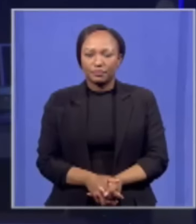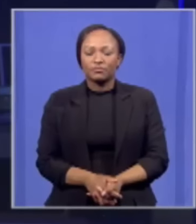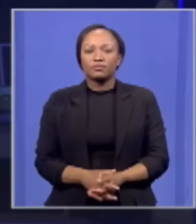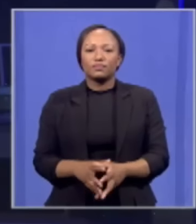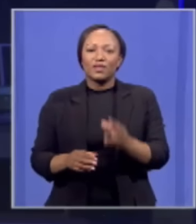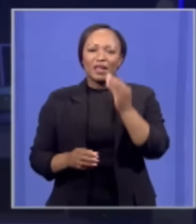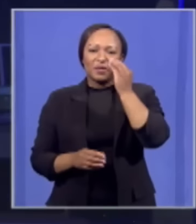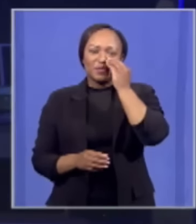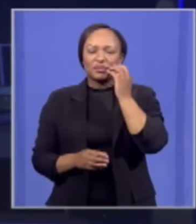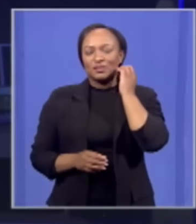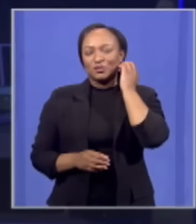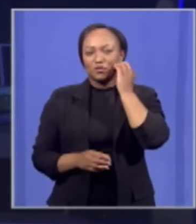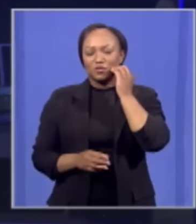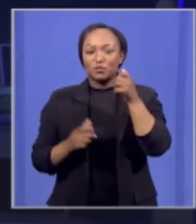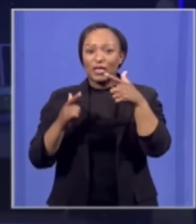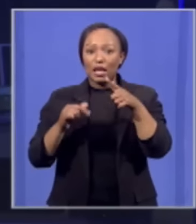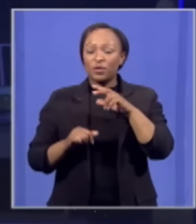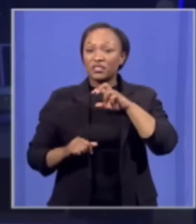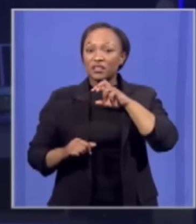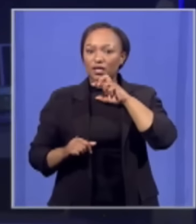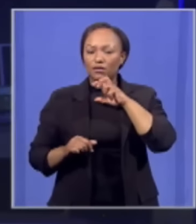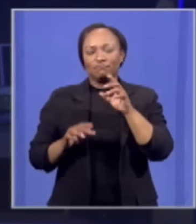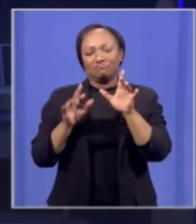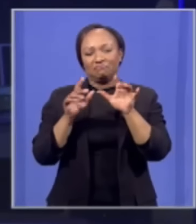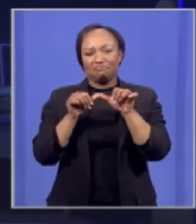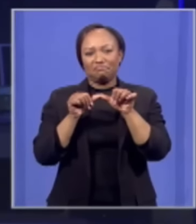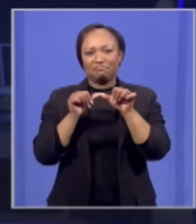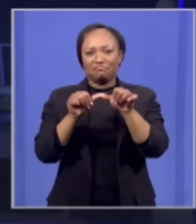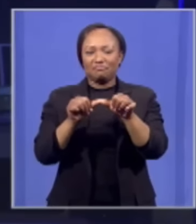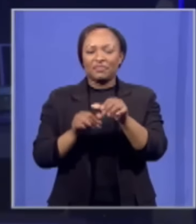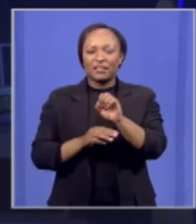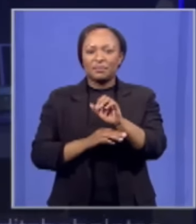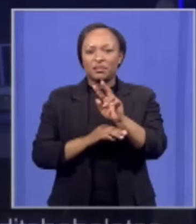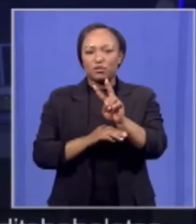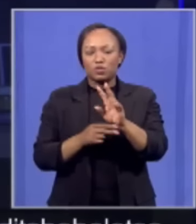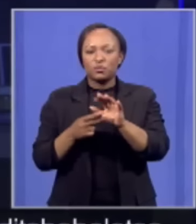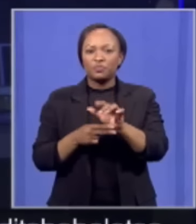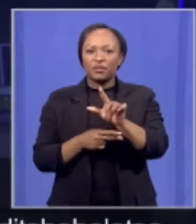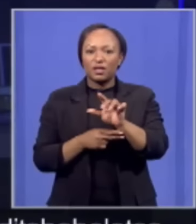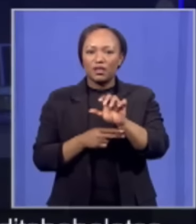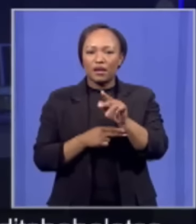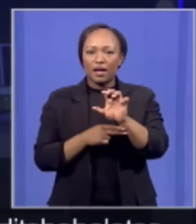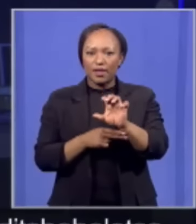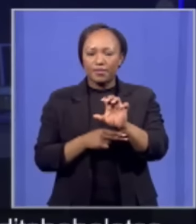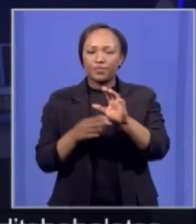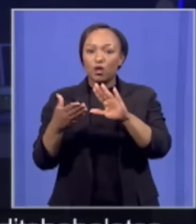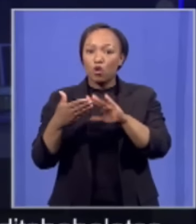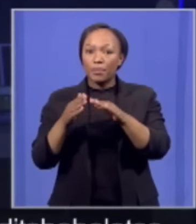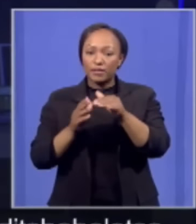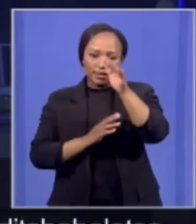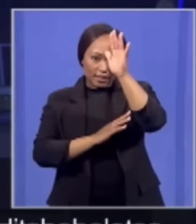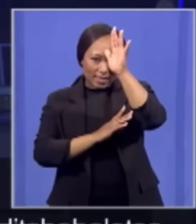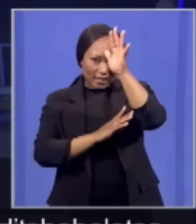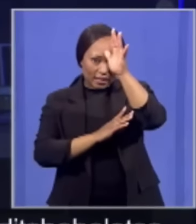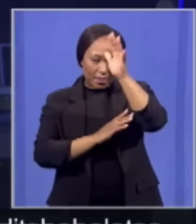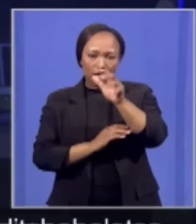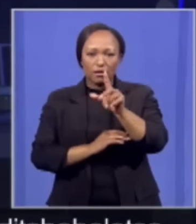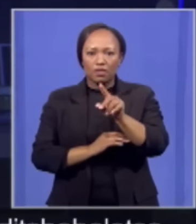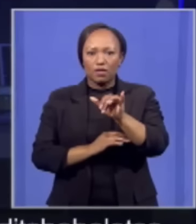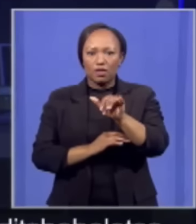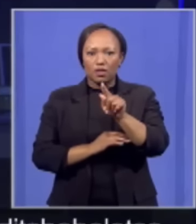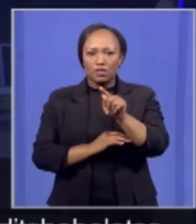Ditaba ka puo ya marena ya Sesotho di tswela pele ho SABC 2 le lehae. Baahi ba Lichtenburg masepaleng wa lehae wa Ditsobotla provinseng ya North